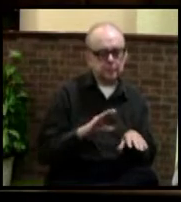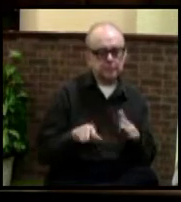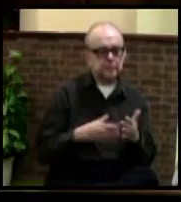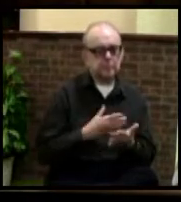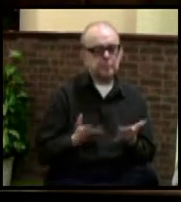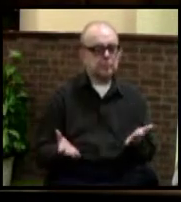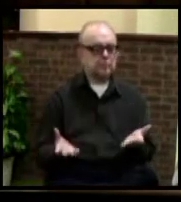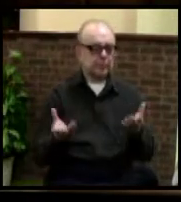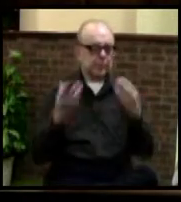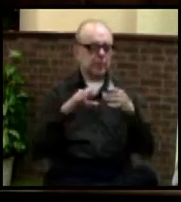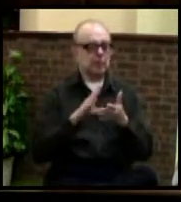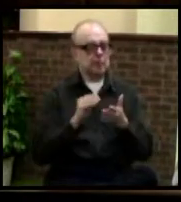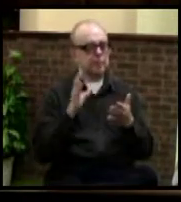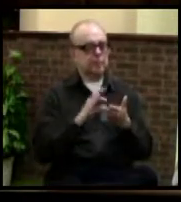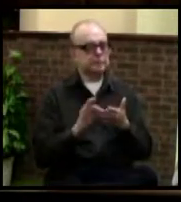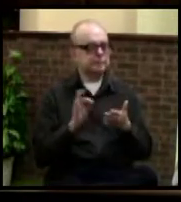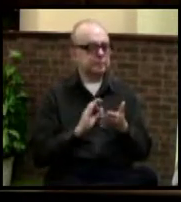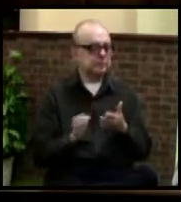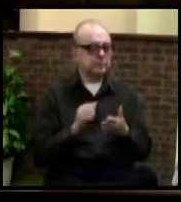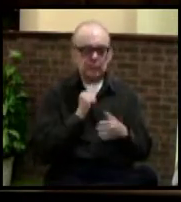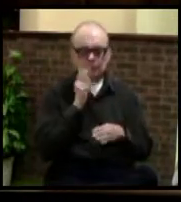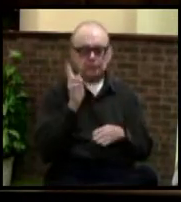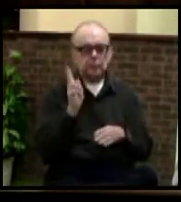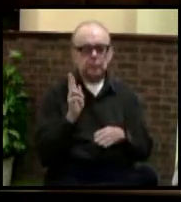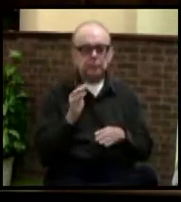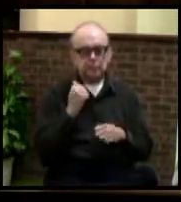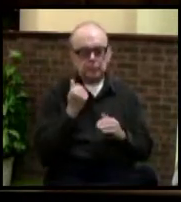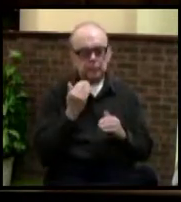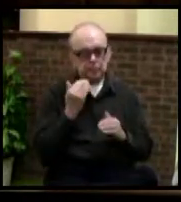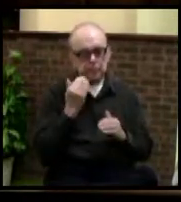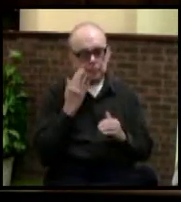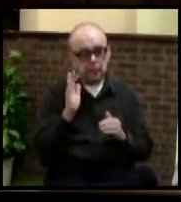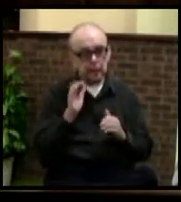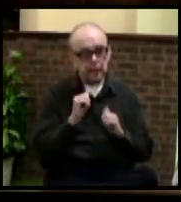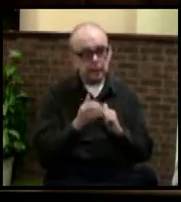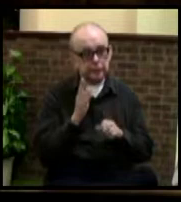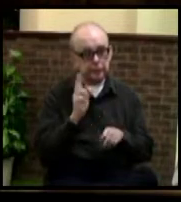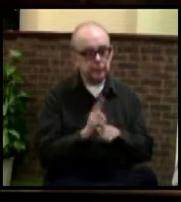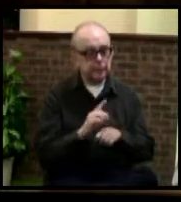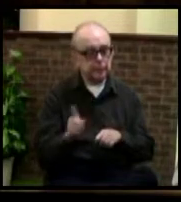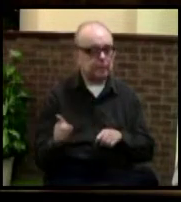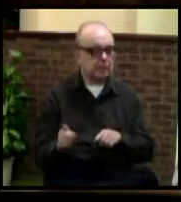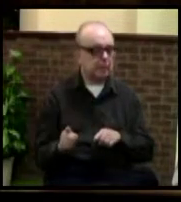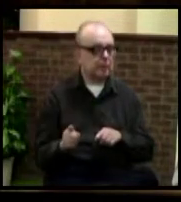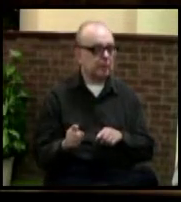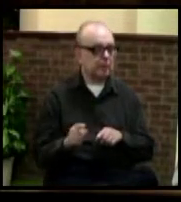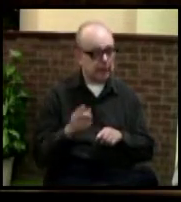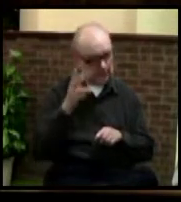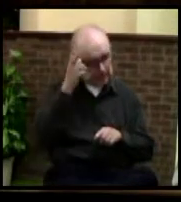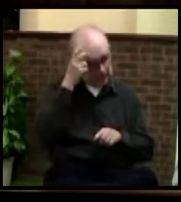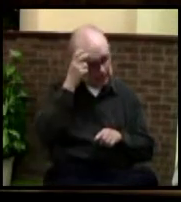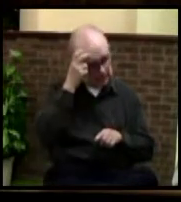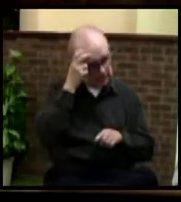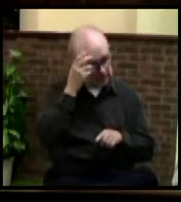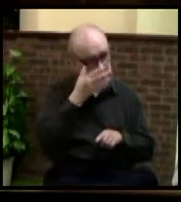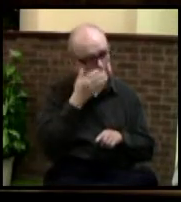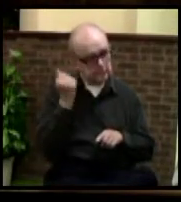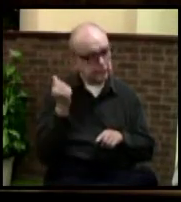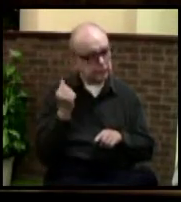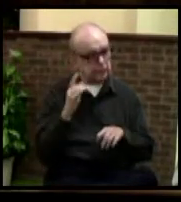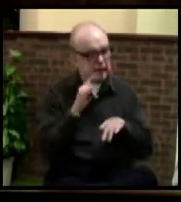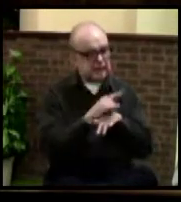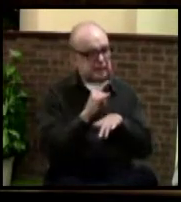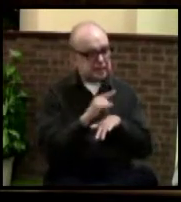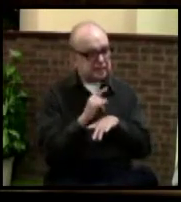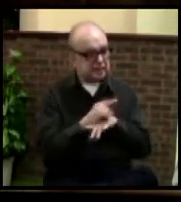Because if all you do is just come and learn the scriptures and you don't know how to apply those, may I say that Satan is going to try his best to